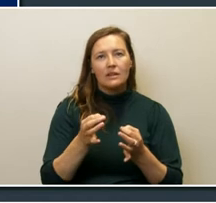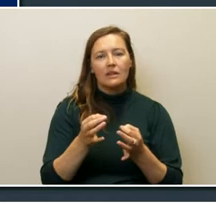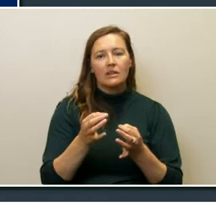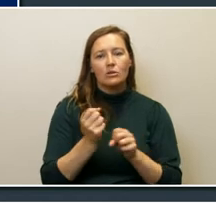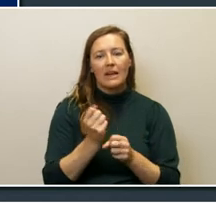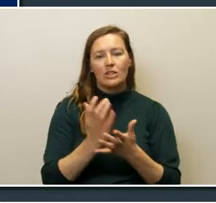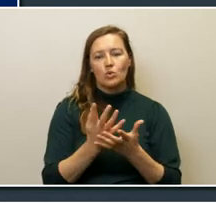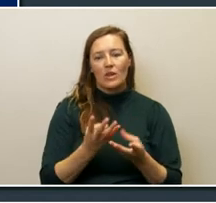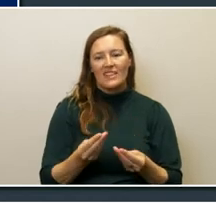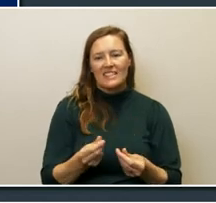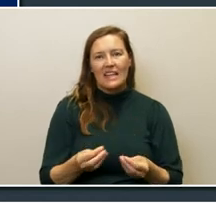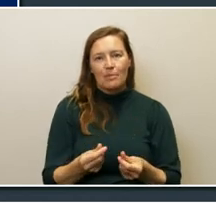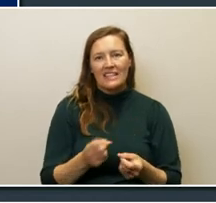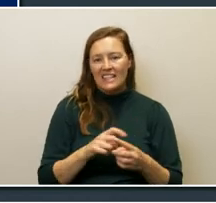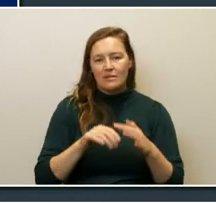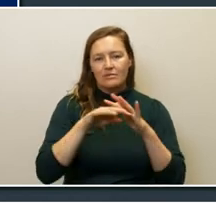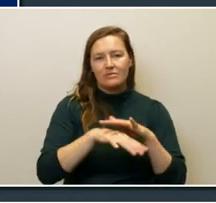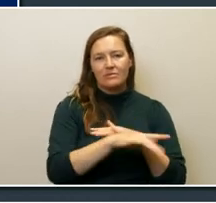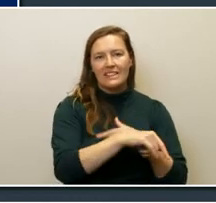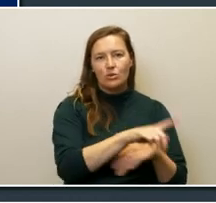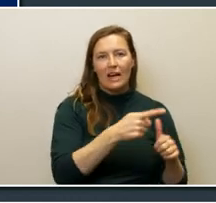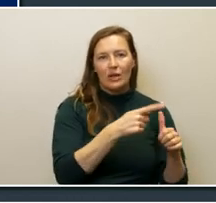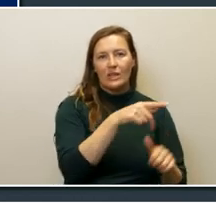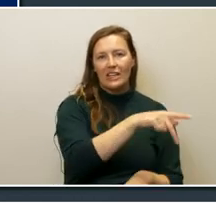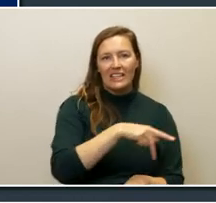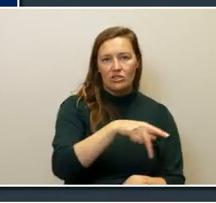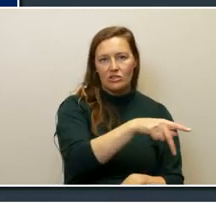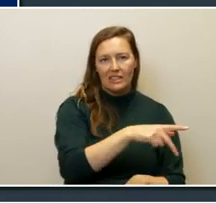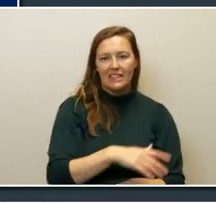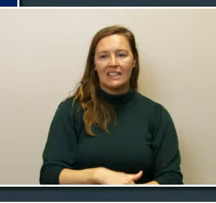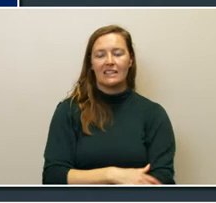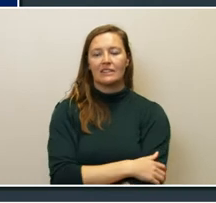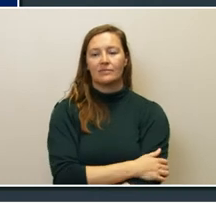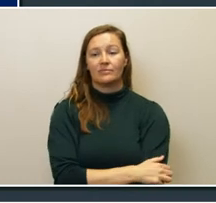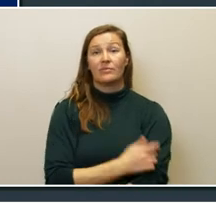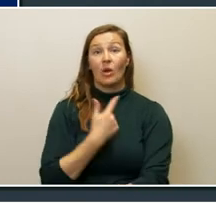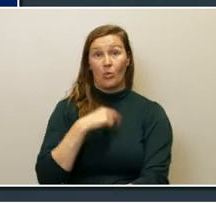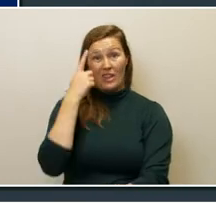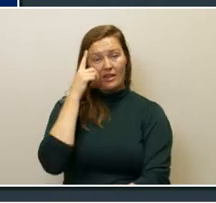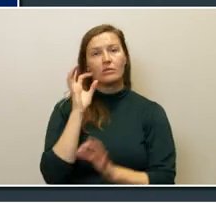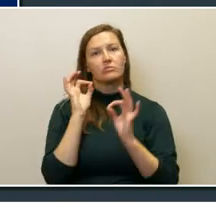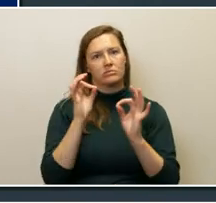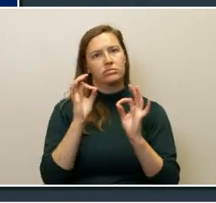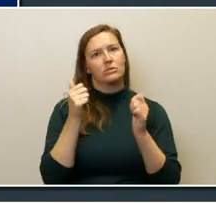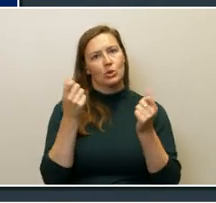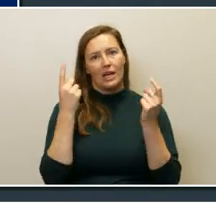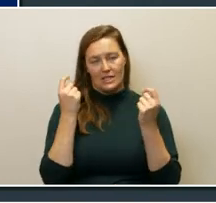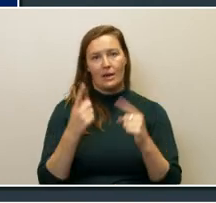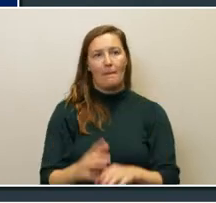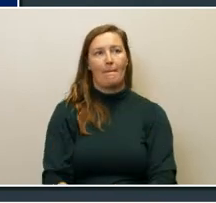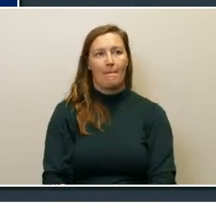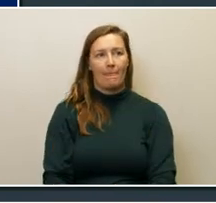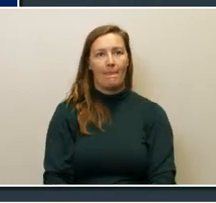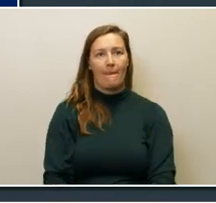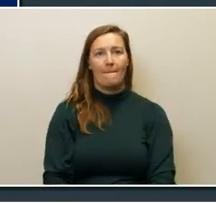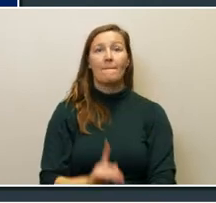prevent sediment getting into the Ahuriri. And we think that's a great idea,